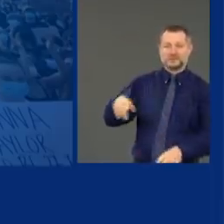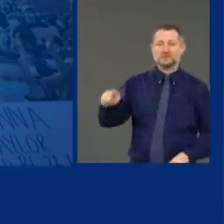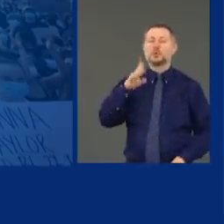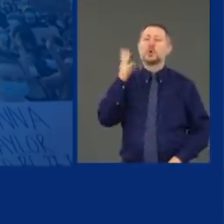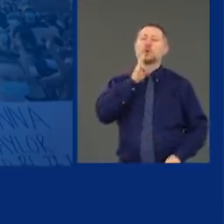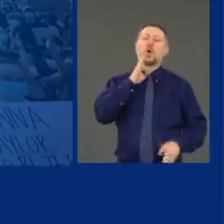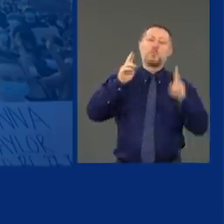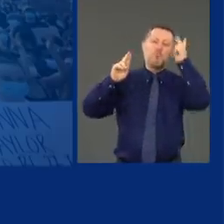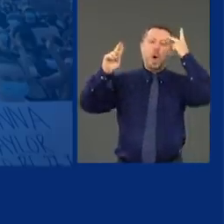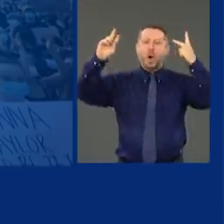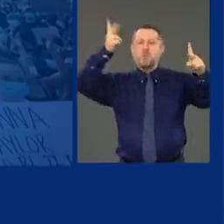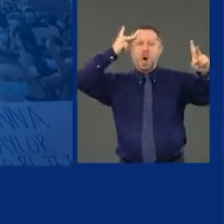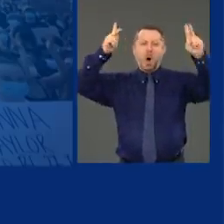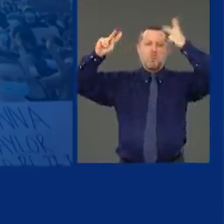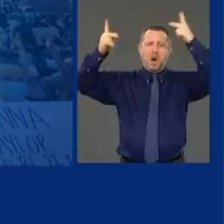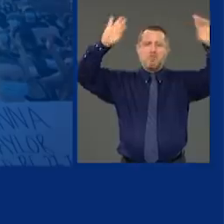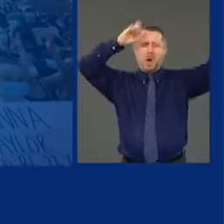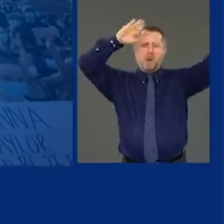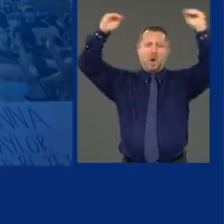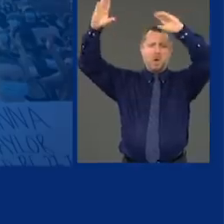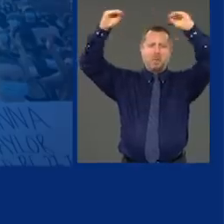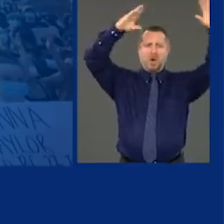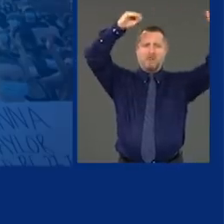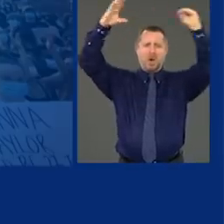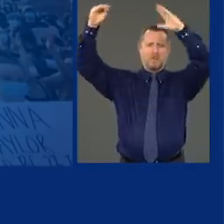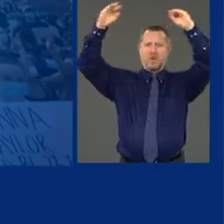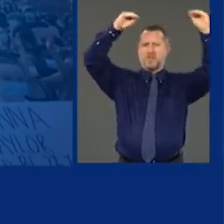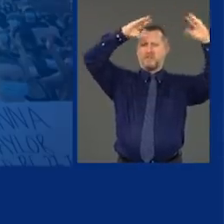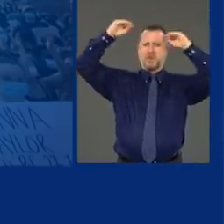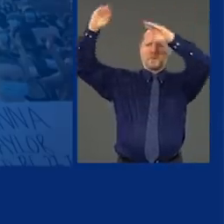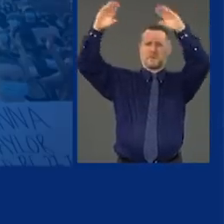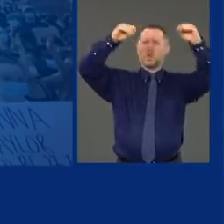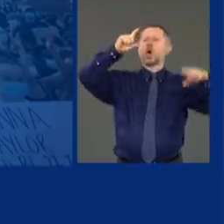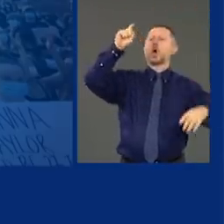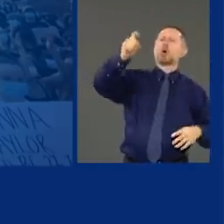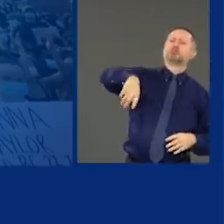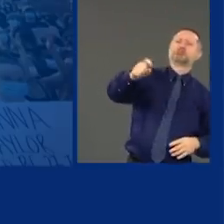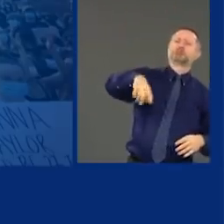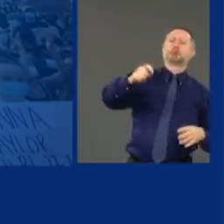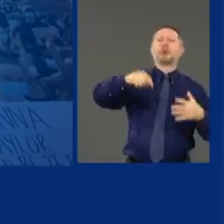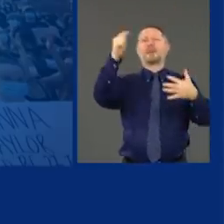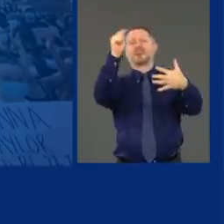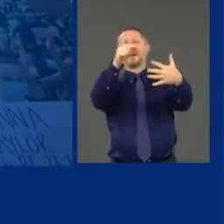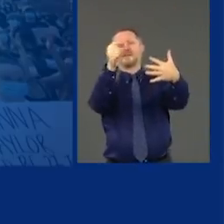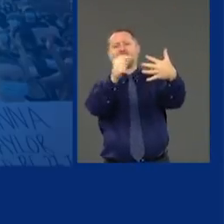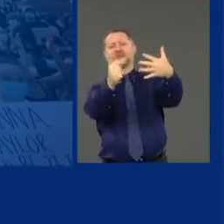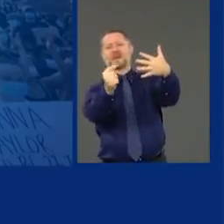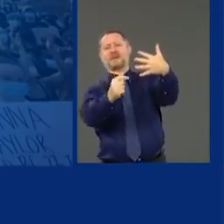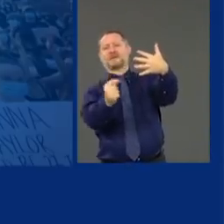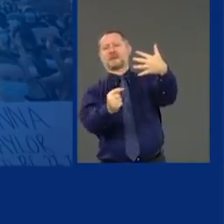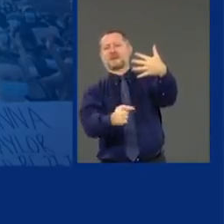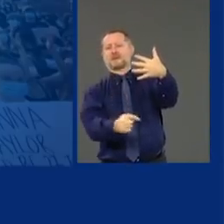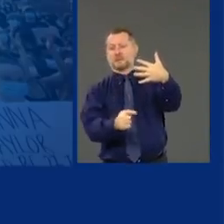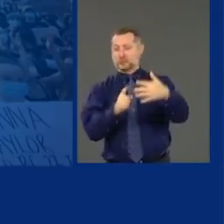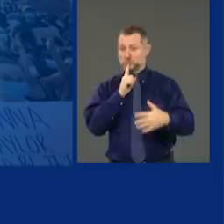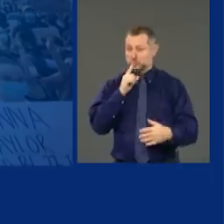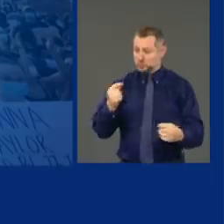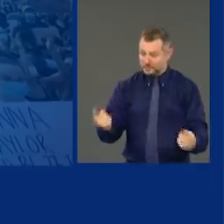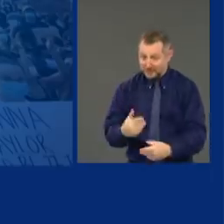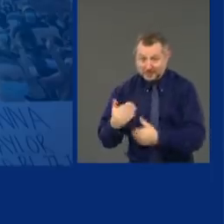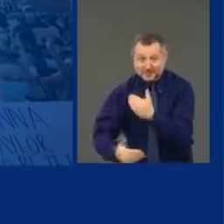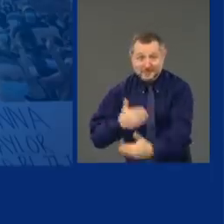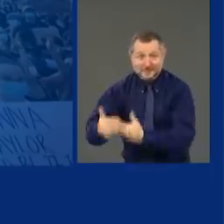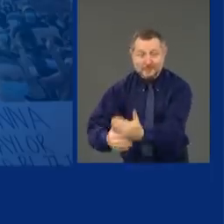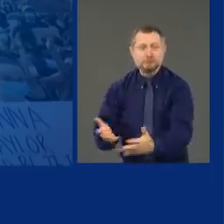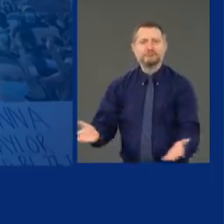That's all they do is talk. We should do this, we should do this, we should do this. Yeah, do something. What have you done? What have you actually